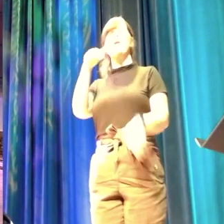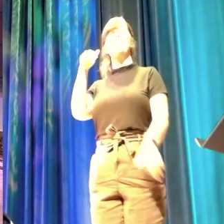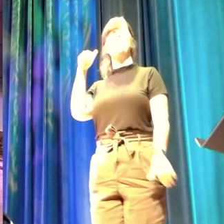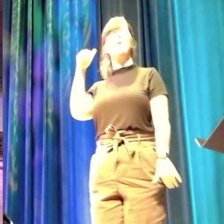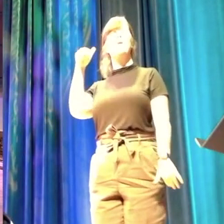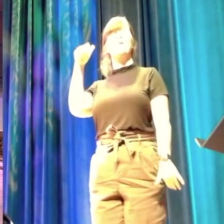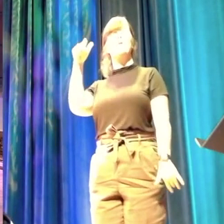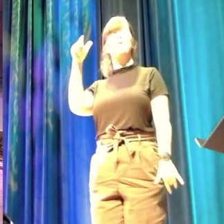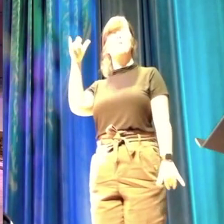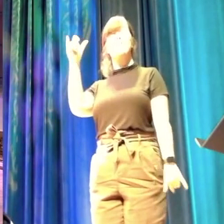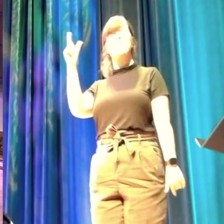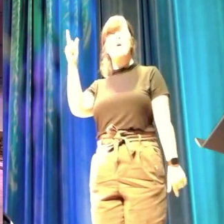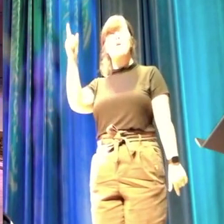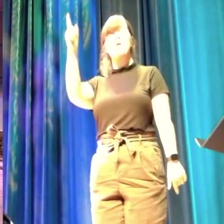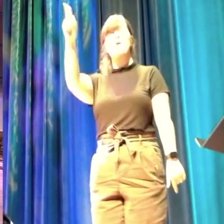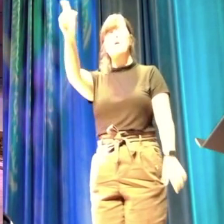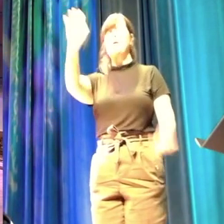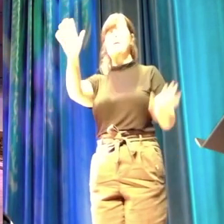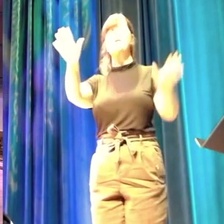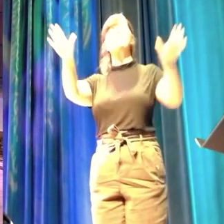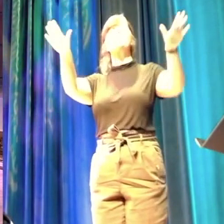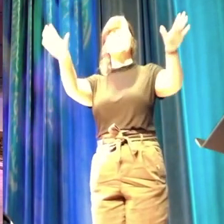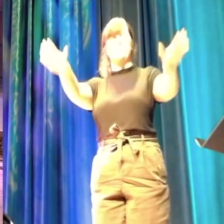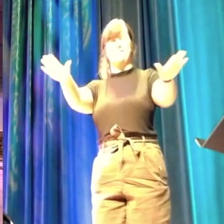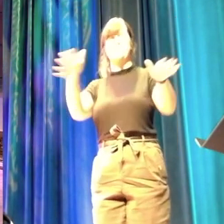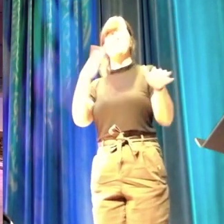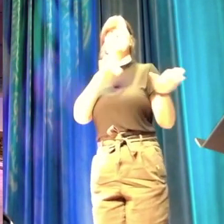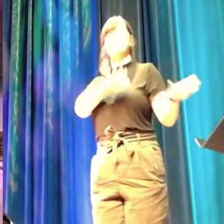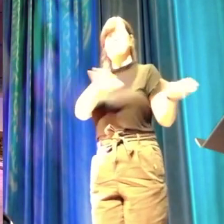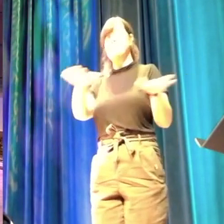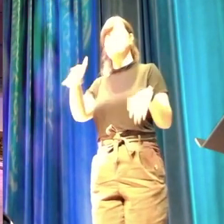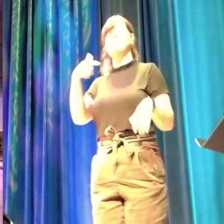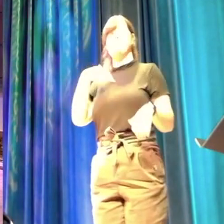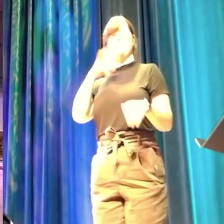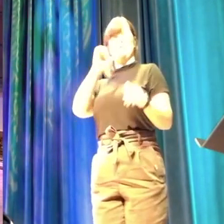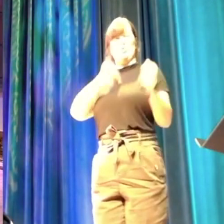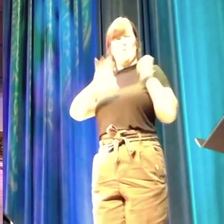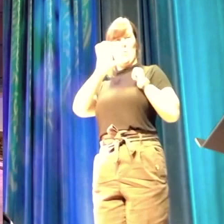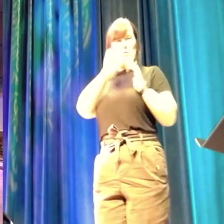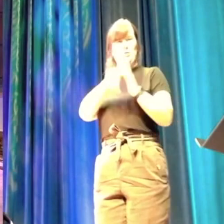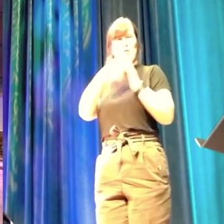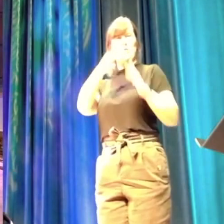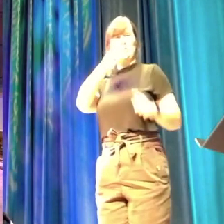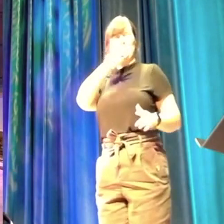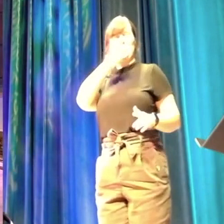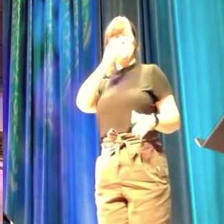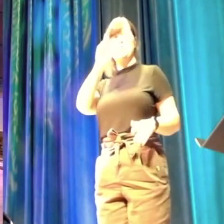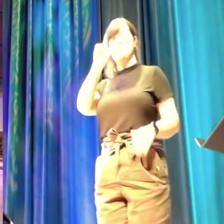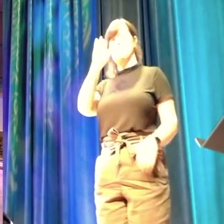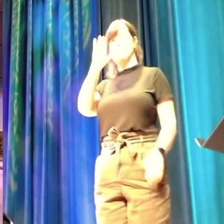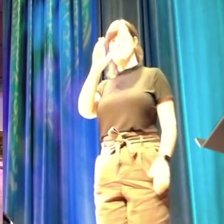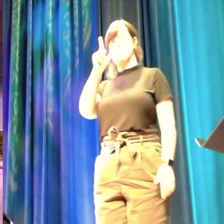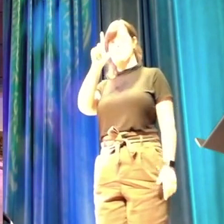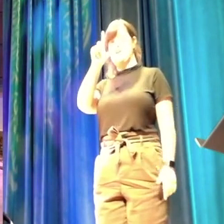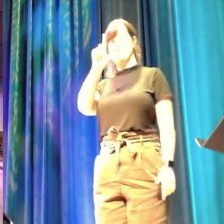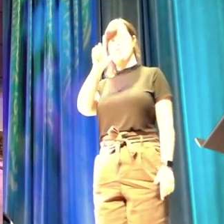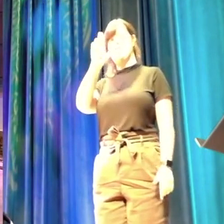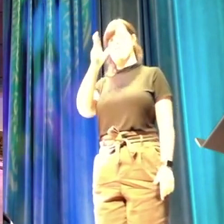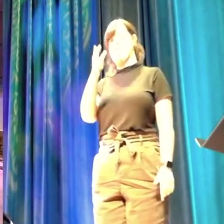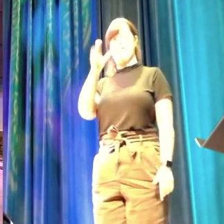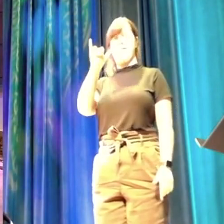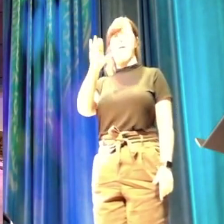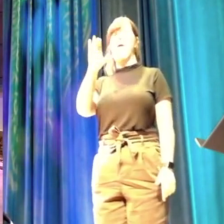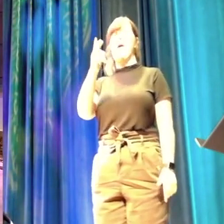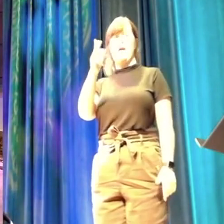distance. Sit back and relax. The show's about to begin. We will be starting with Rachel Hodge, a singer